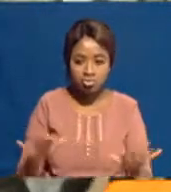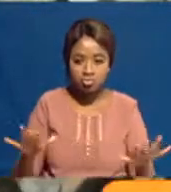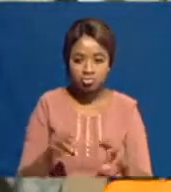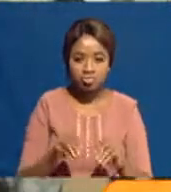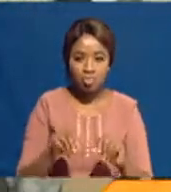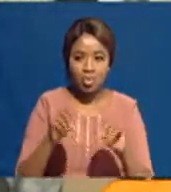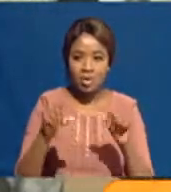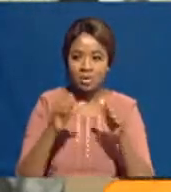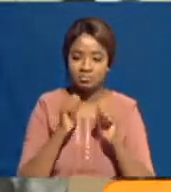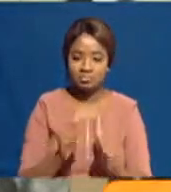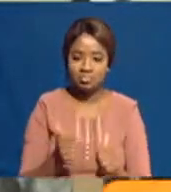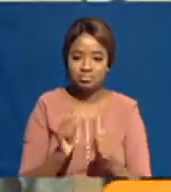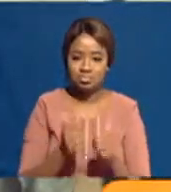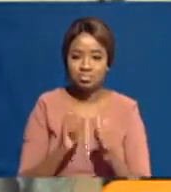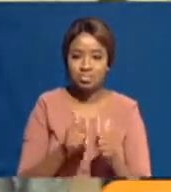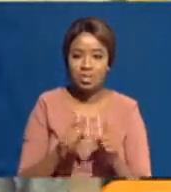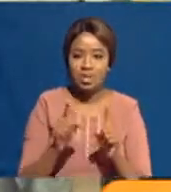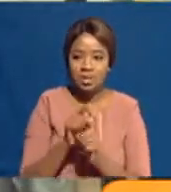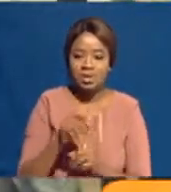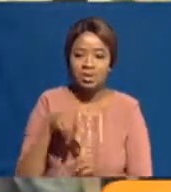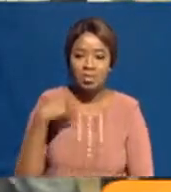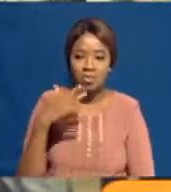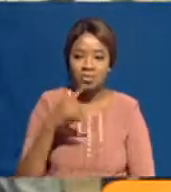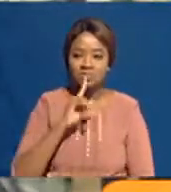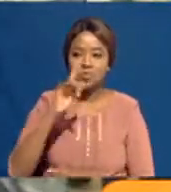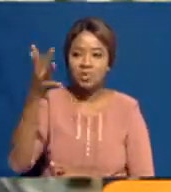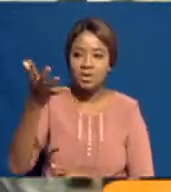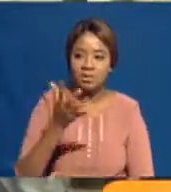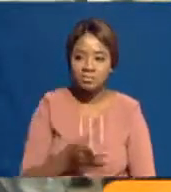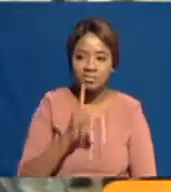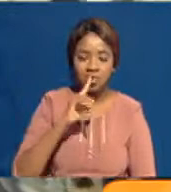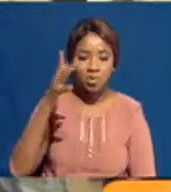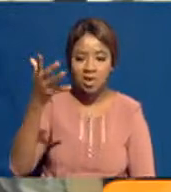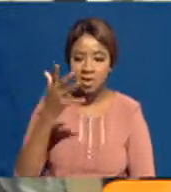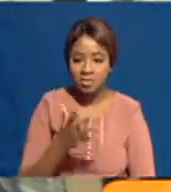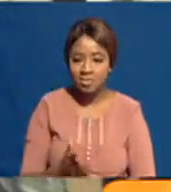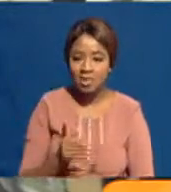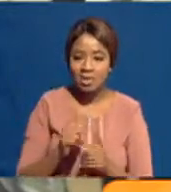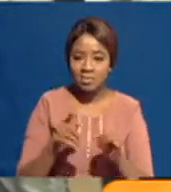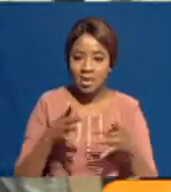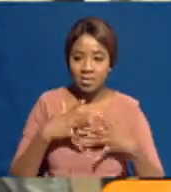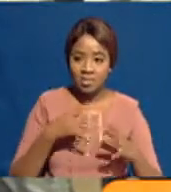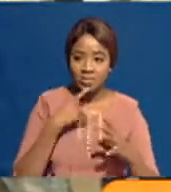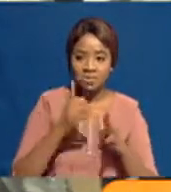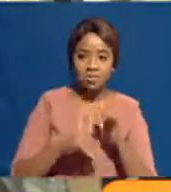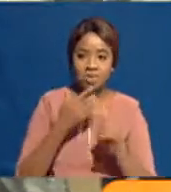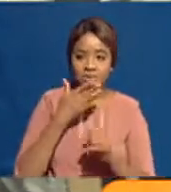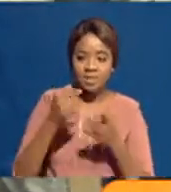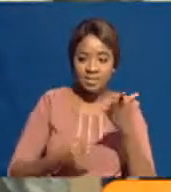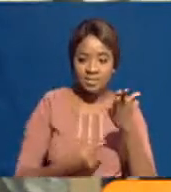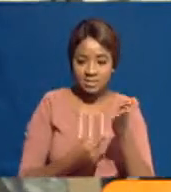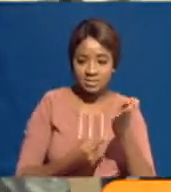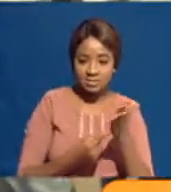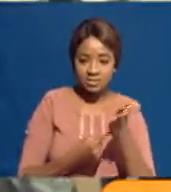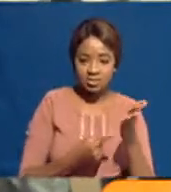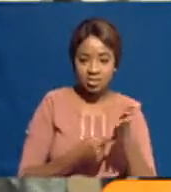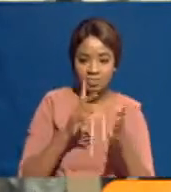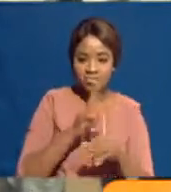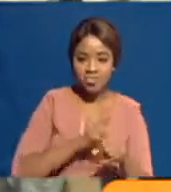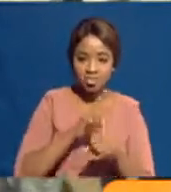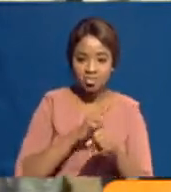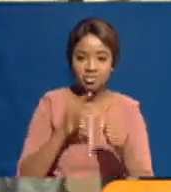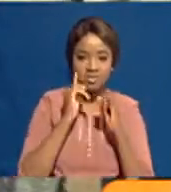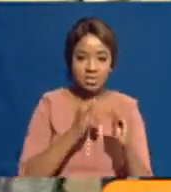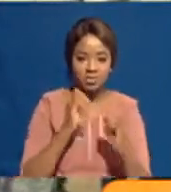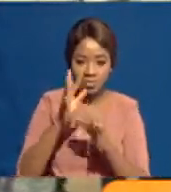spends billions every year importing food. Experts reckon digital technologies and other new innovations hold